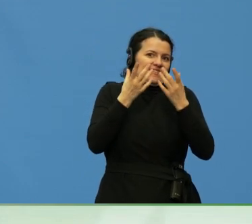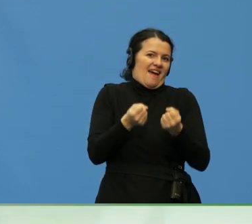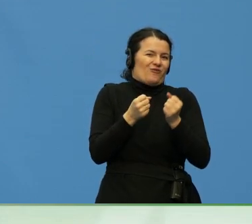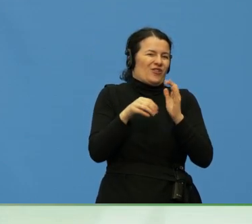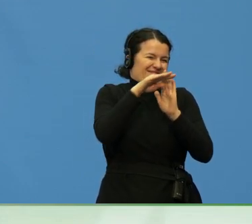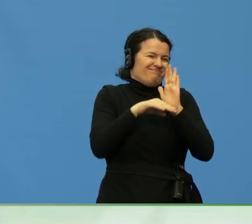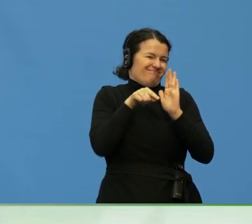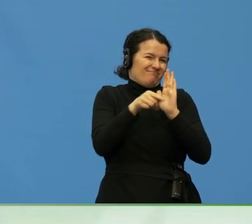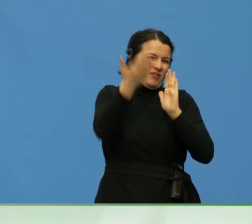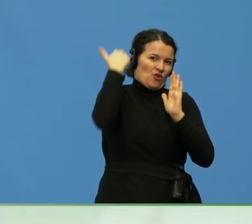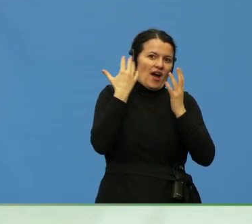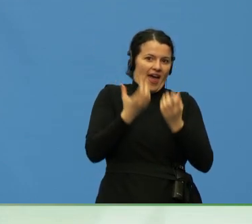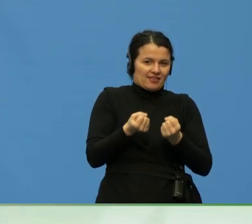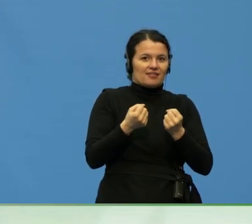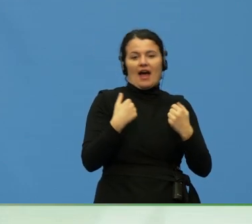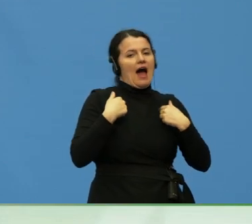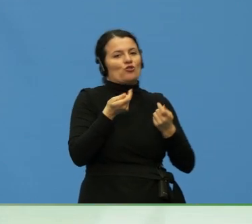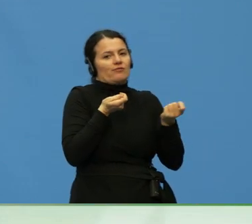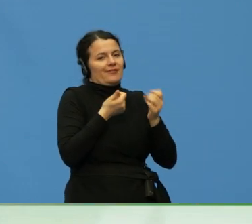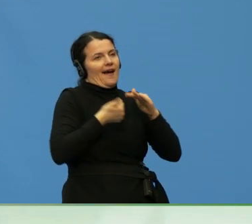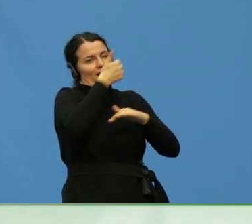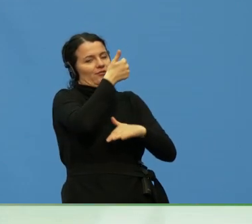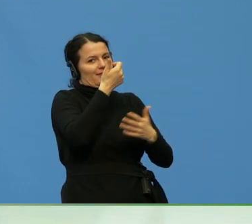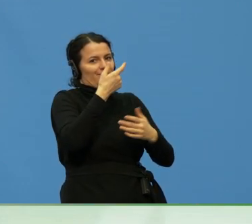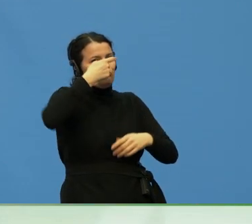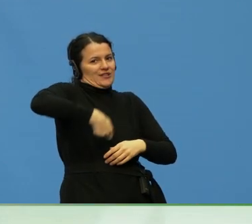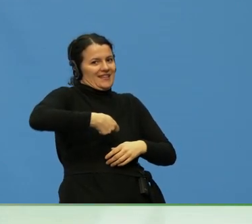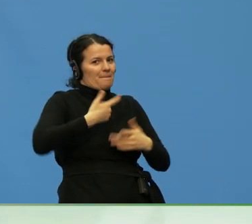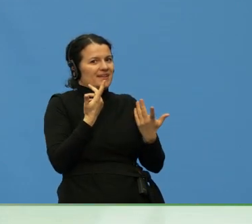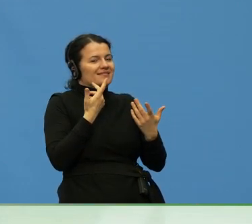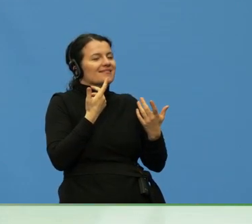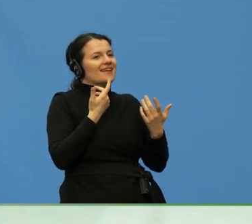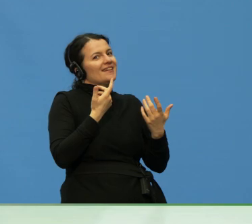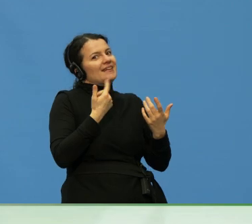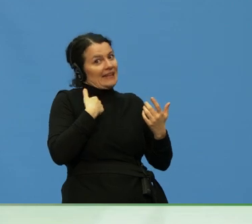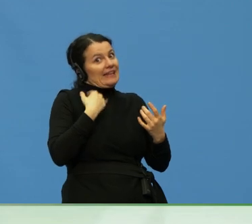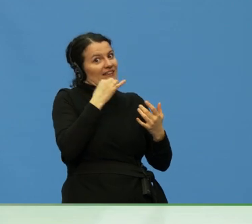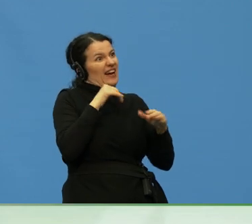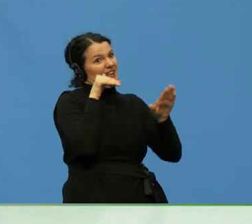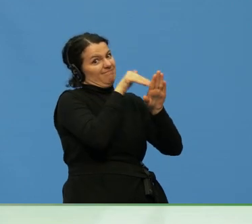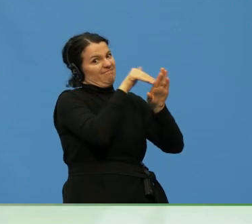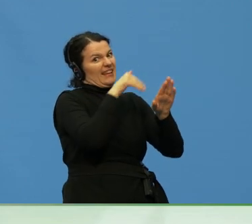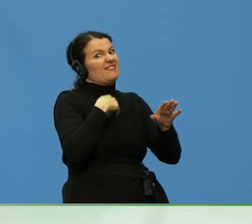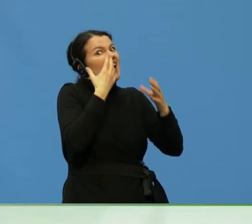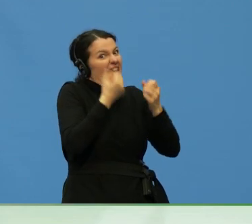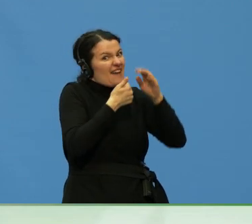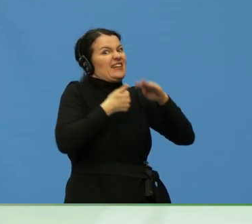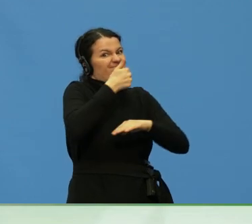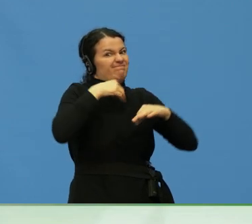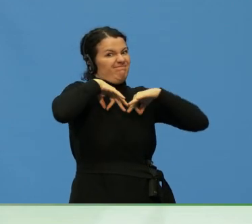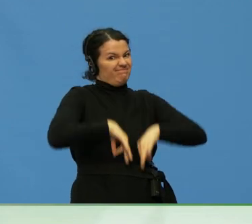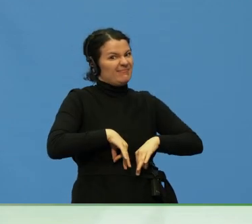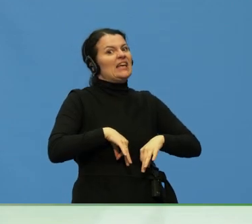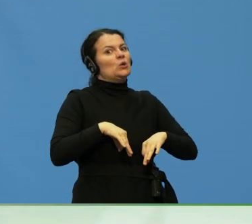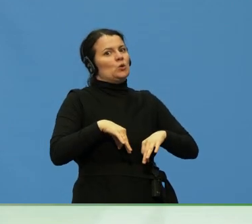decision. But it is really important to have a champion. And I can tell you, as the person that filled that role, it's a